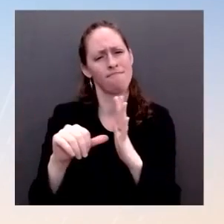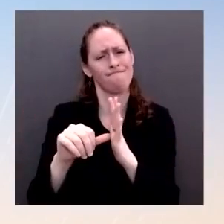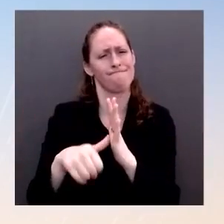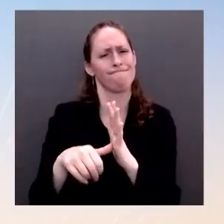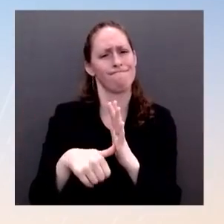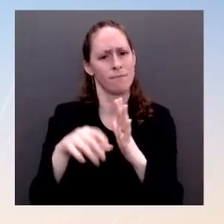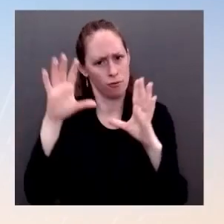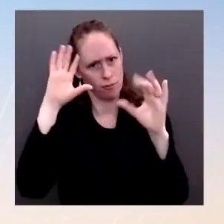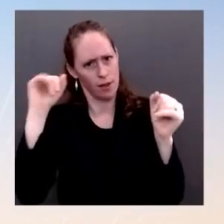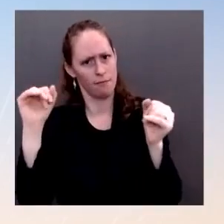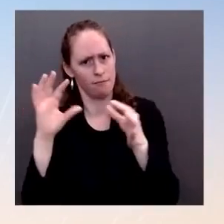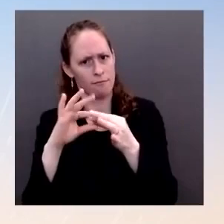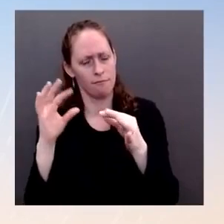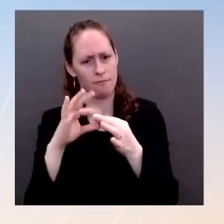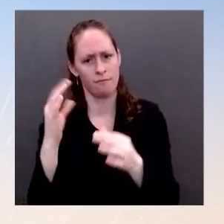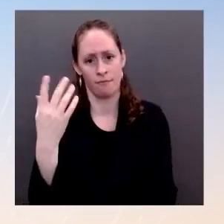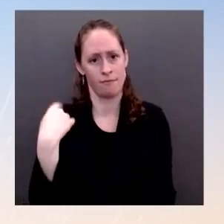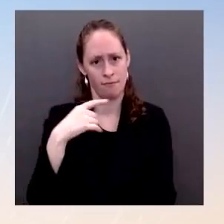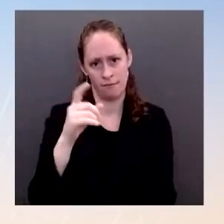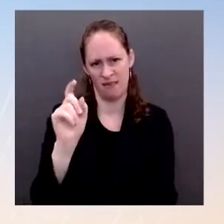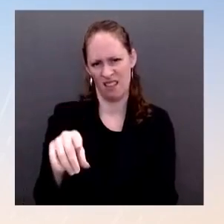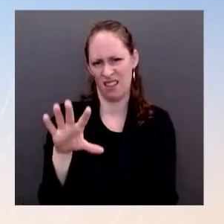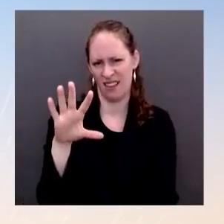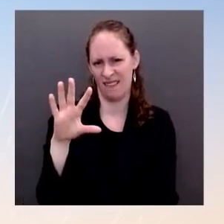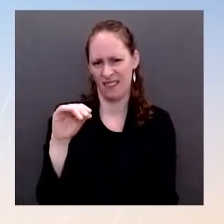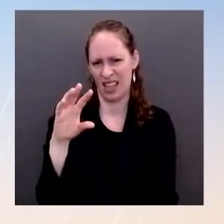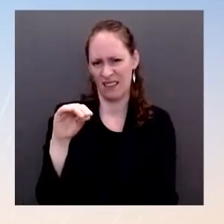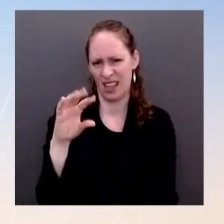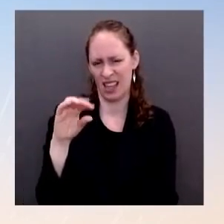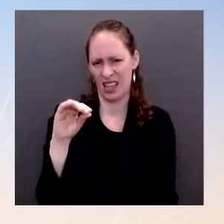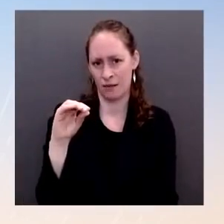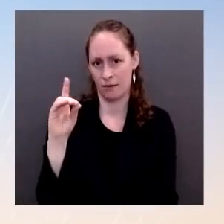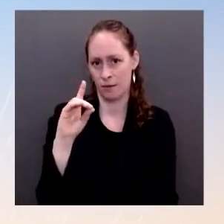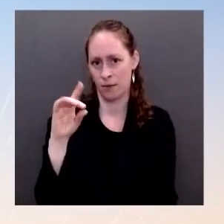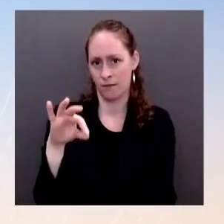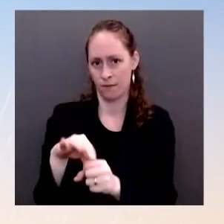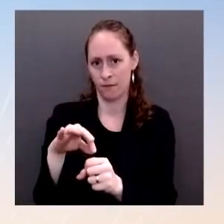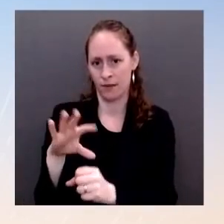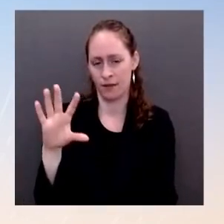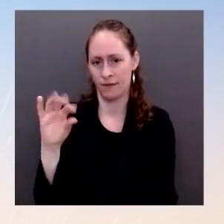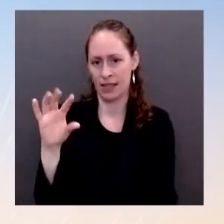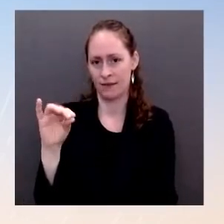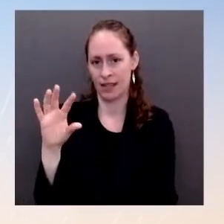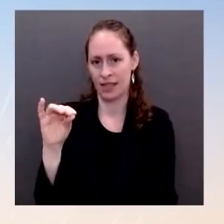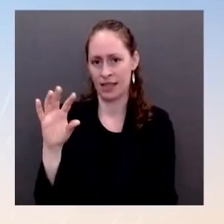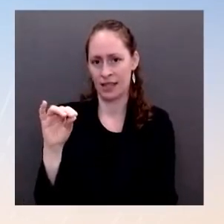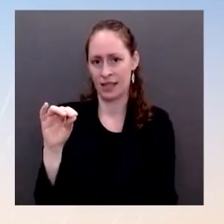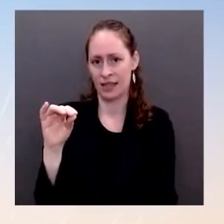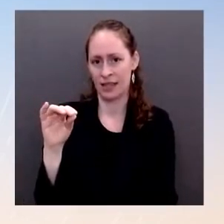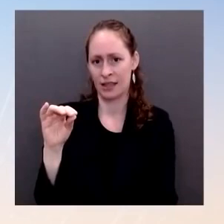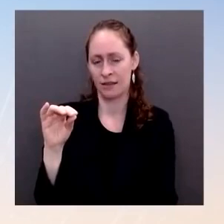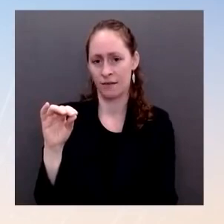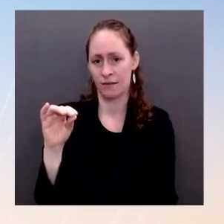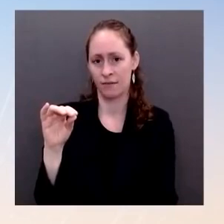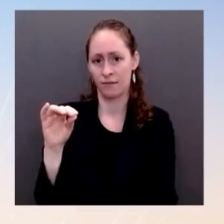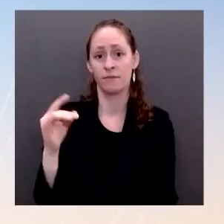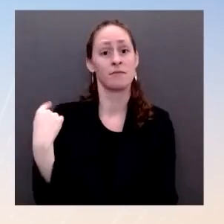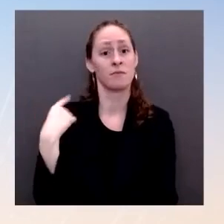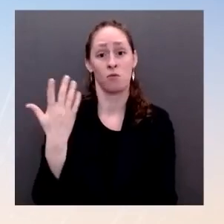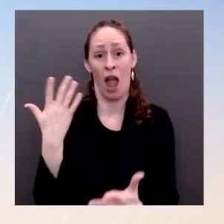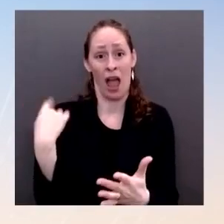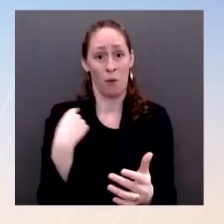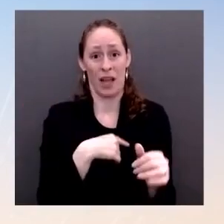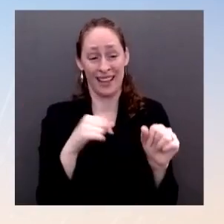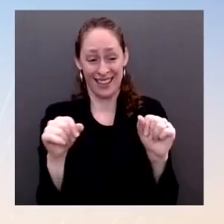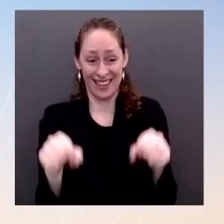going to get as much, a big mountain-sized chunk, whatever you want to call it, as much as we can of the Build Back Better agenda that